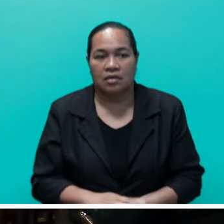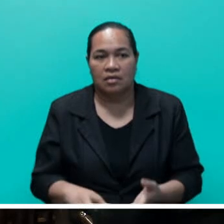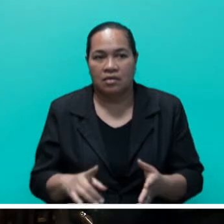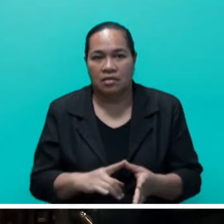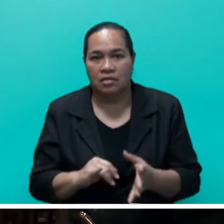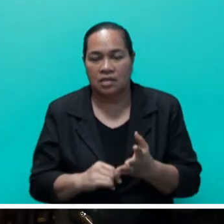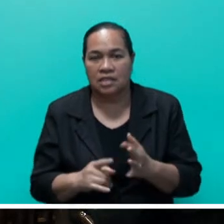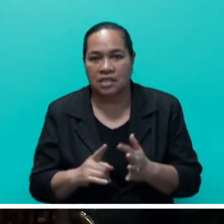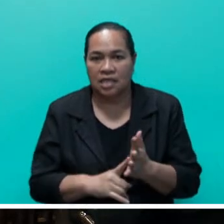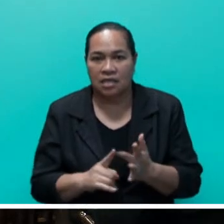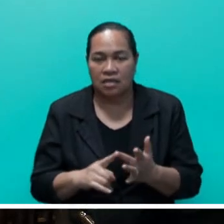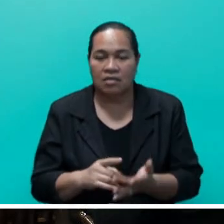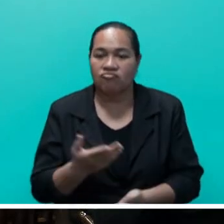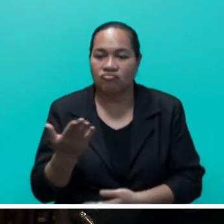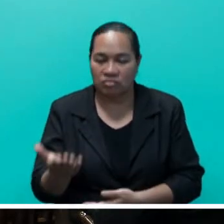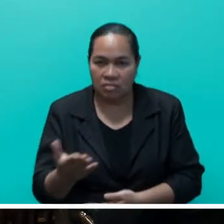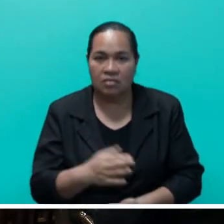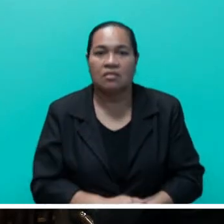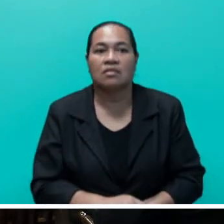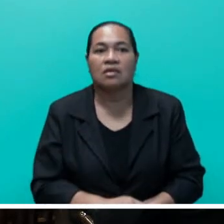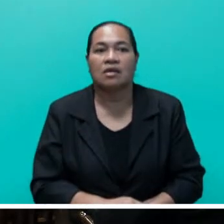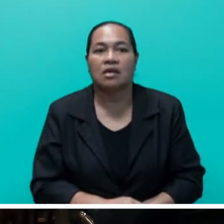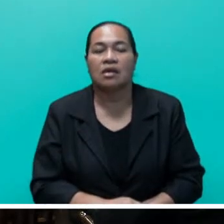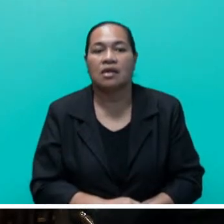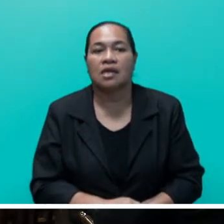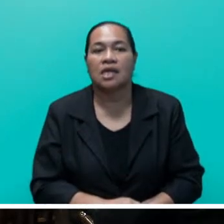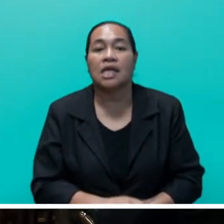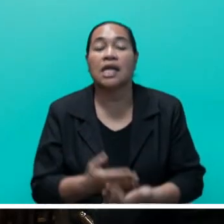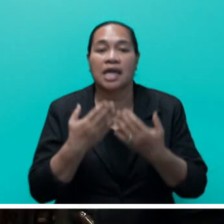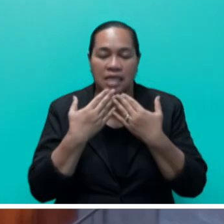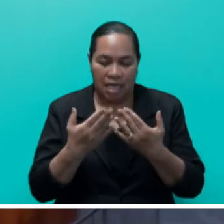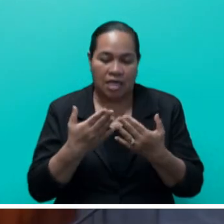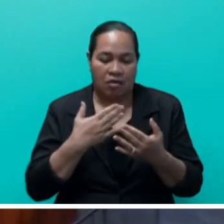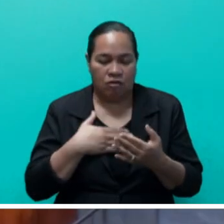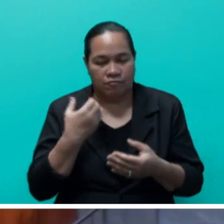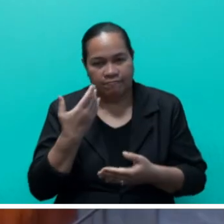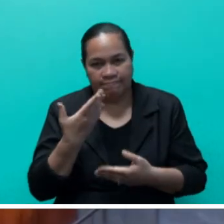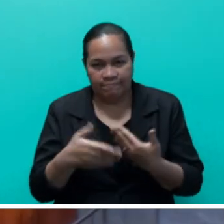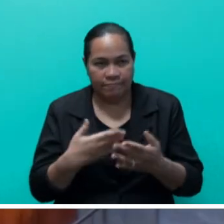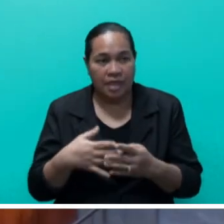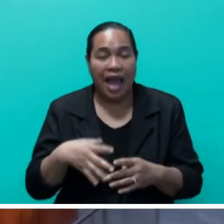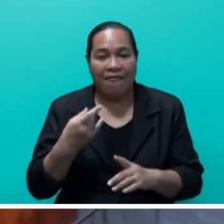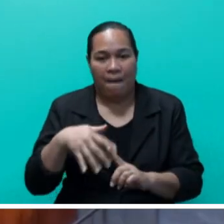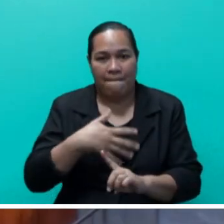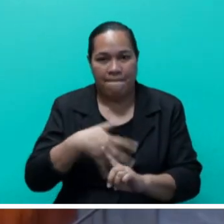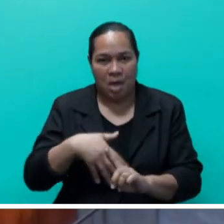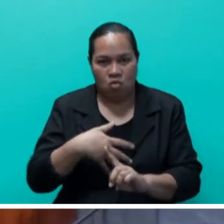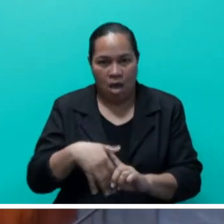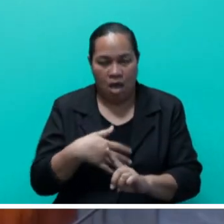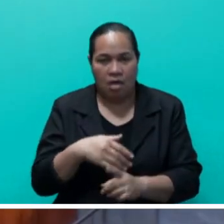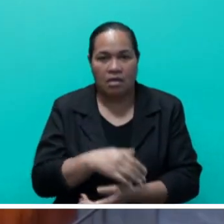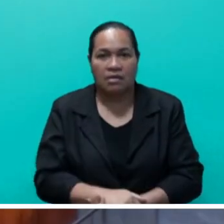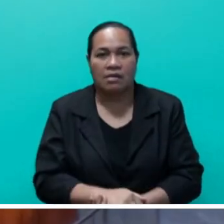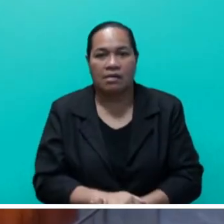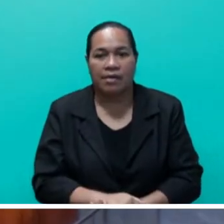Thank you, Mr. Speaker, sir. Please allow me to provide some backgrounds into the